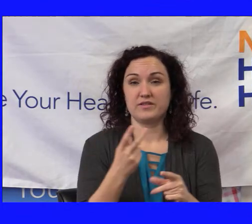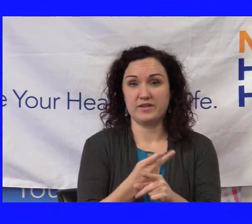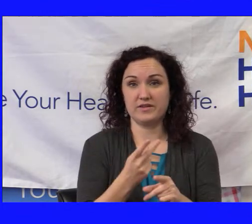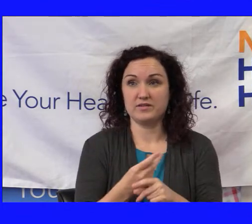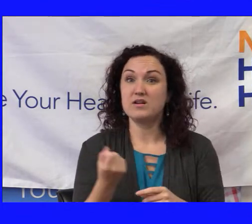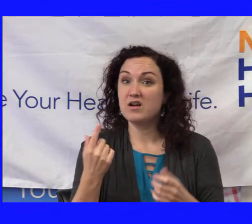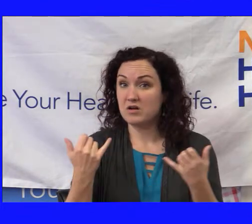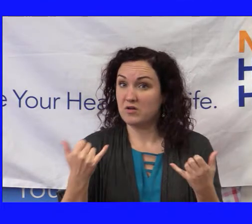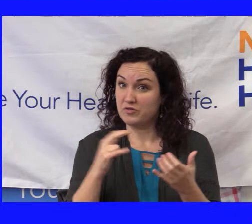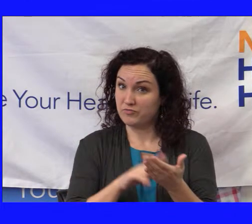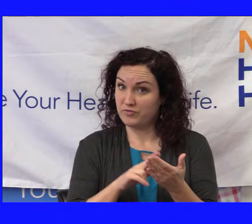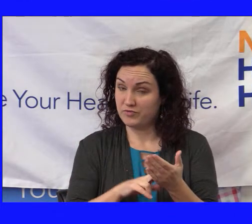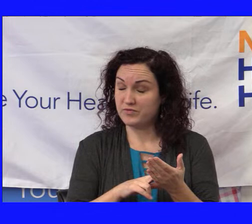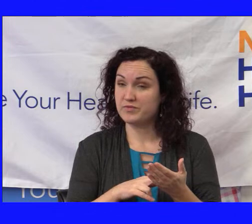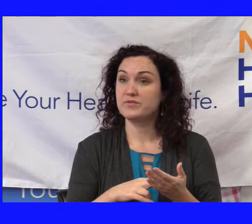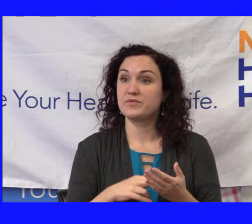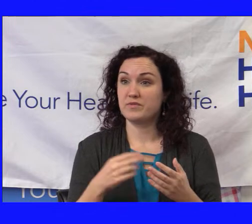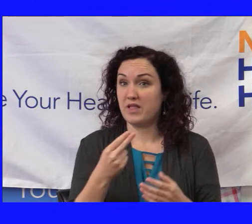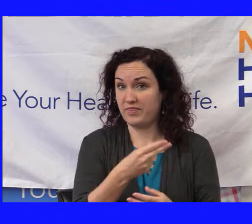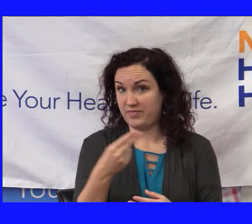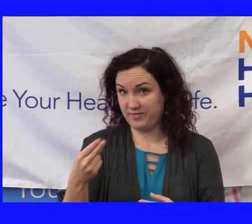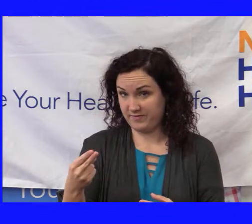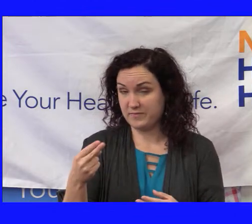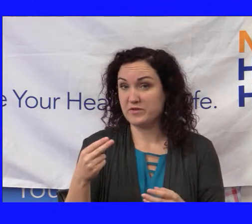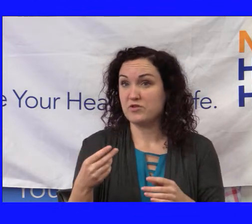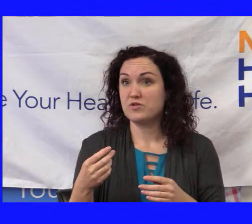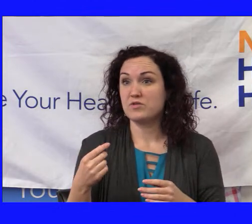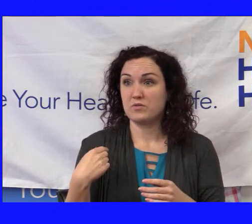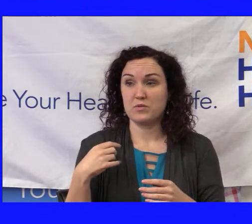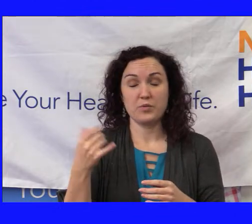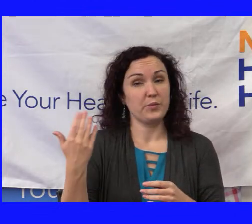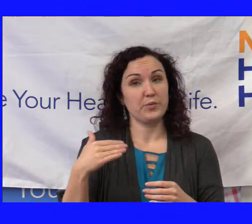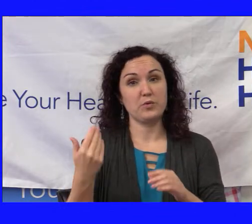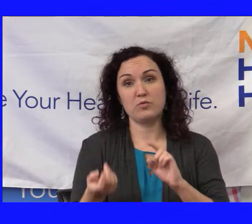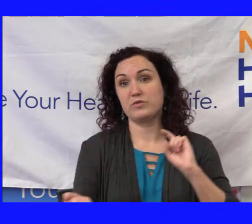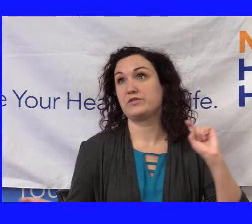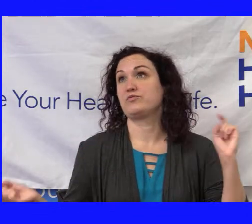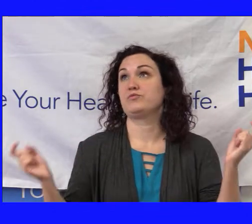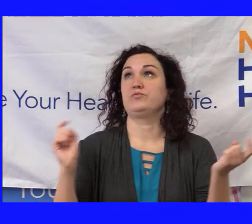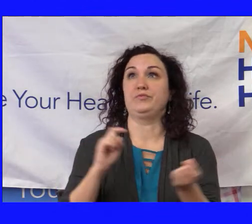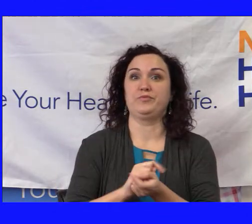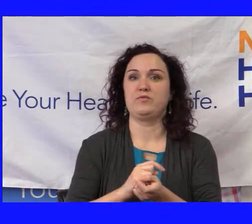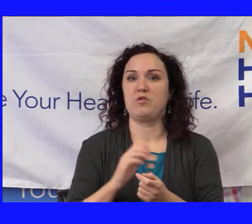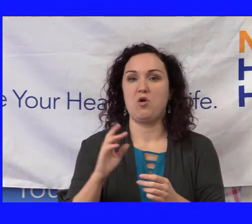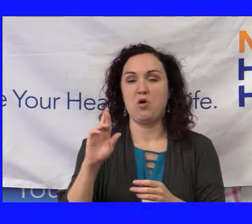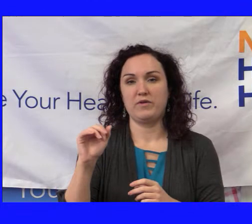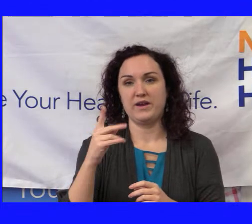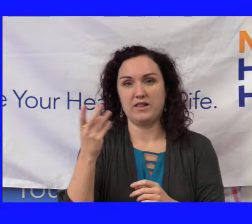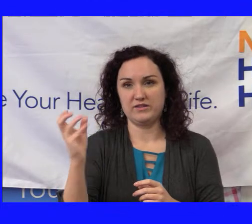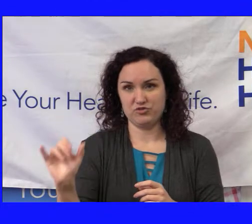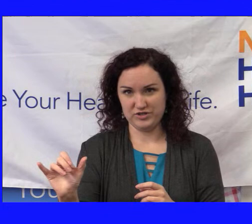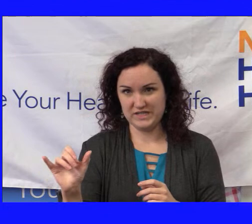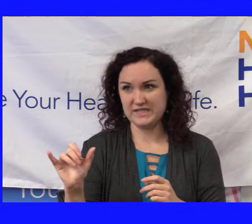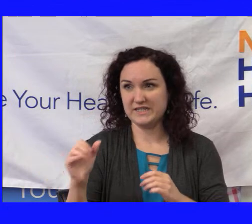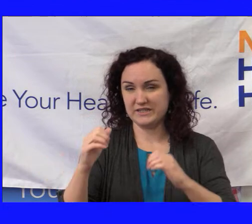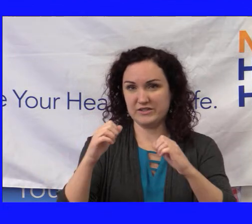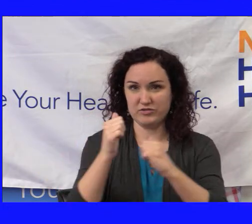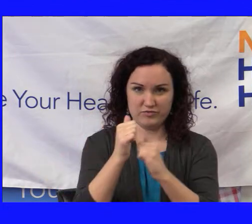the current contract, Health and Hospital has transformed our radiology infrastructure from a